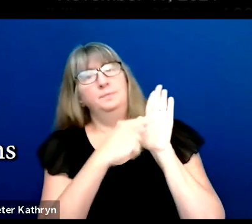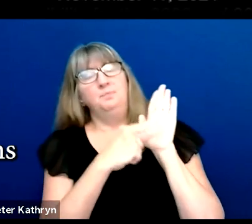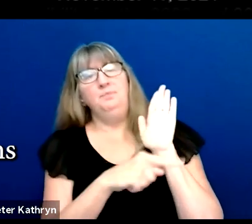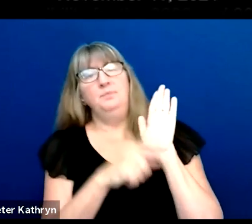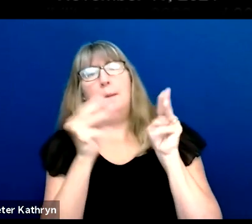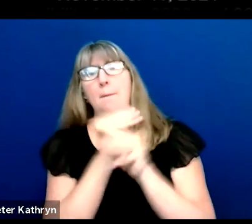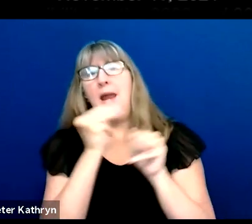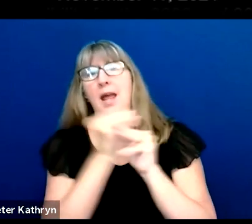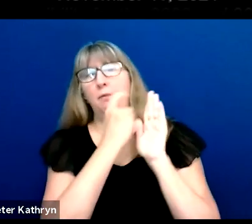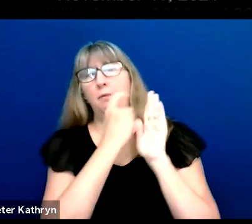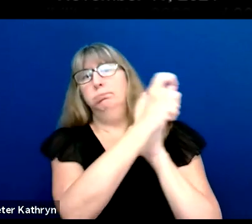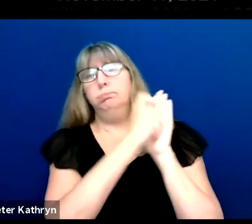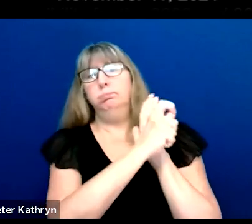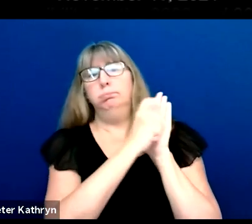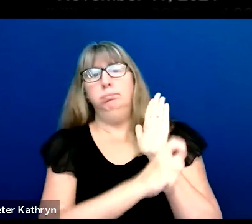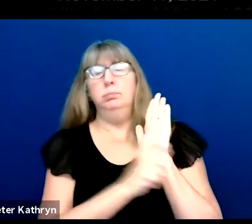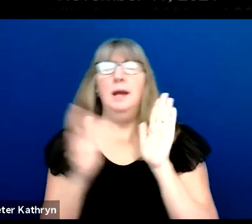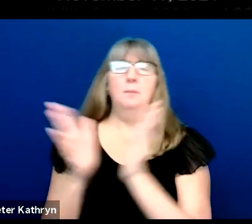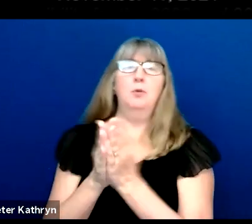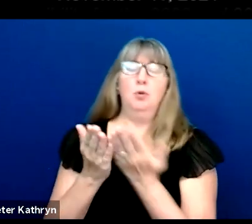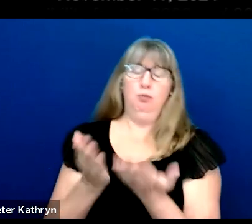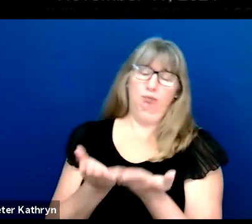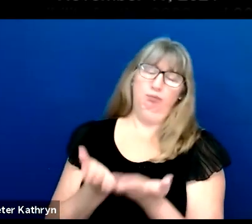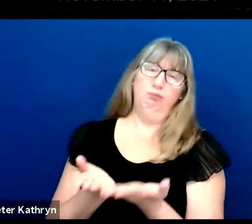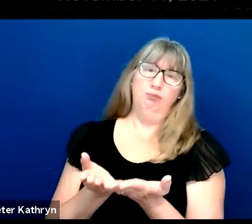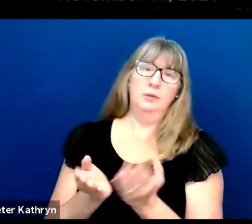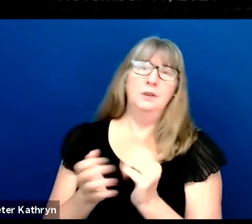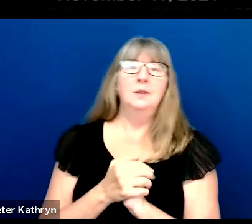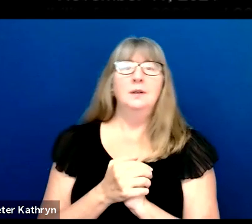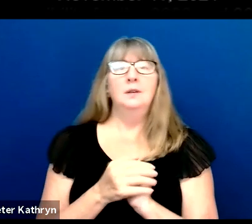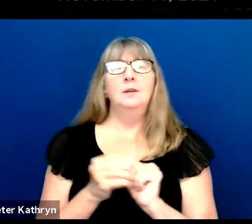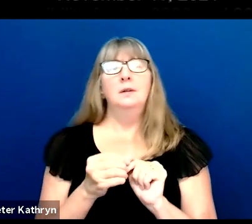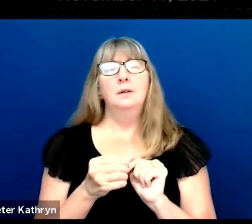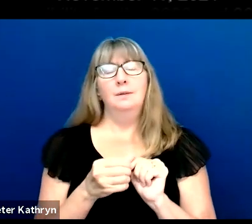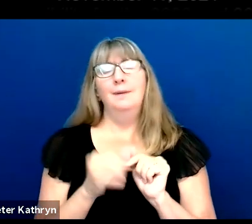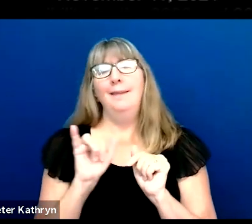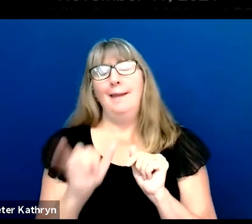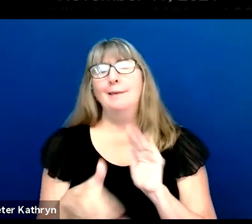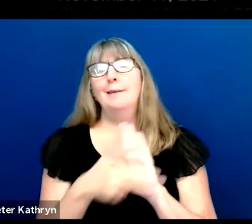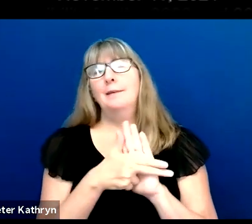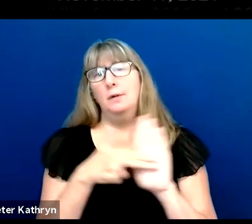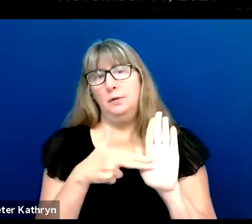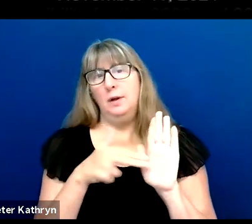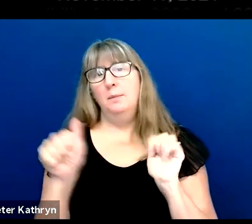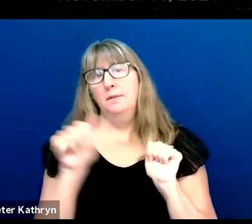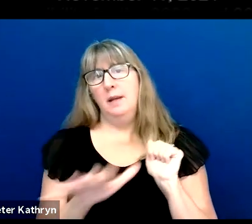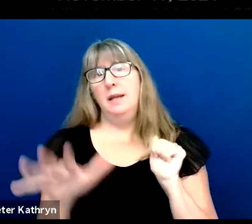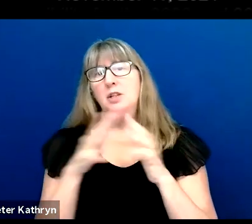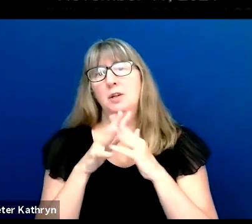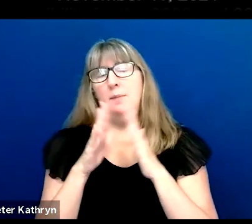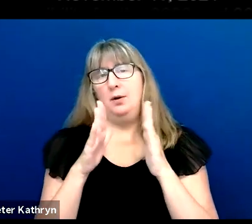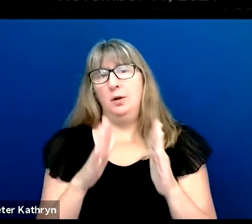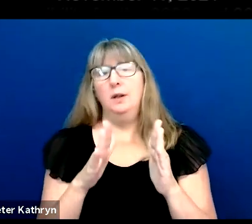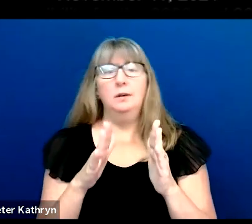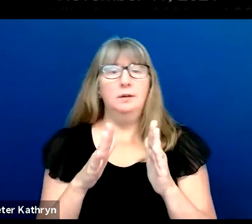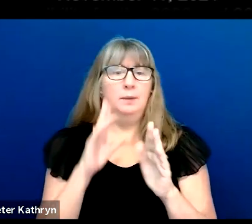holding a book. He is, that is indicative of the stereotype of Asian Americans being